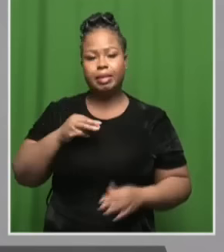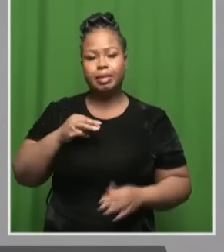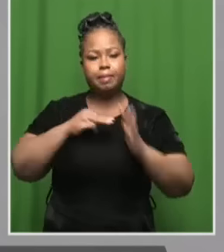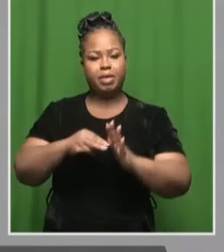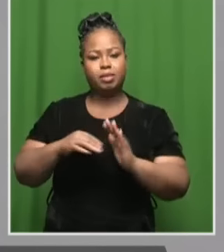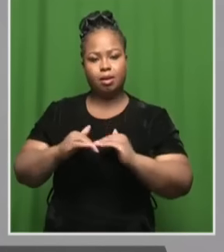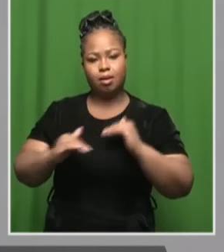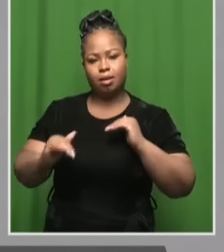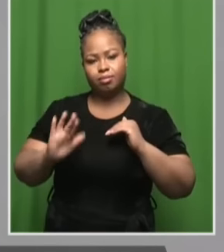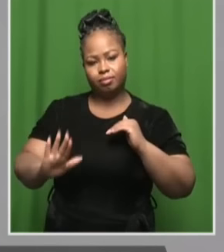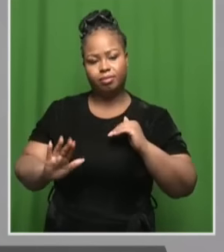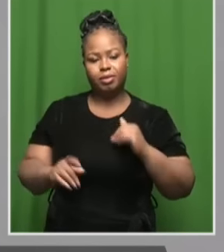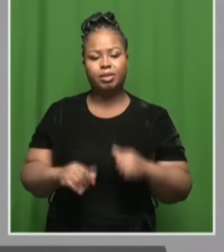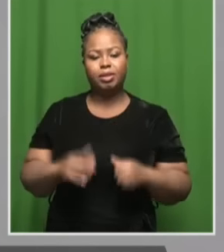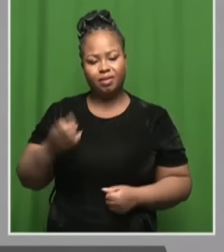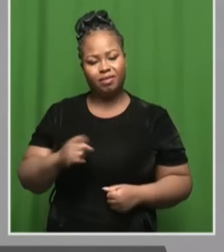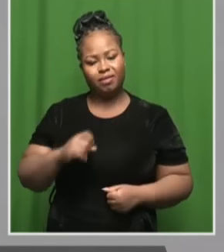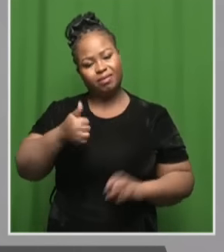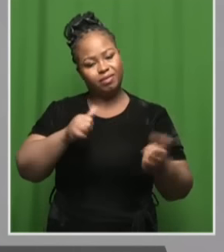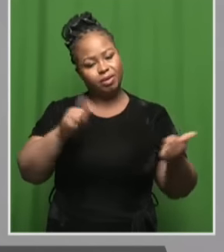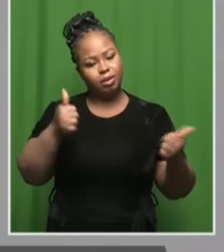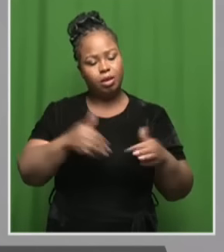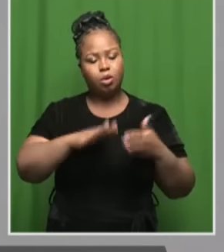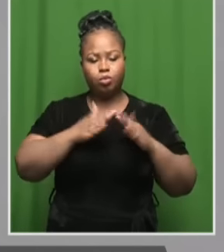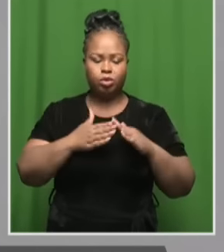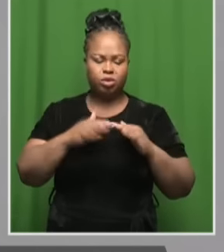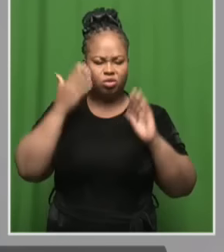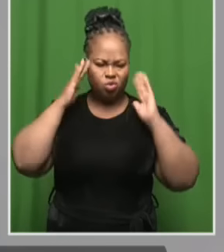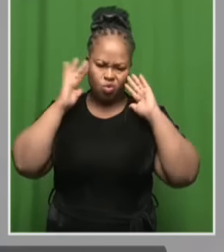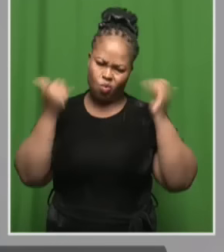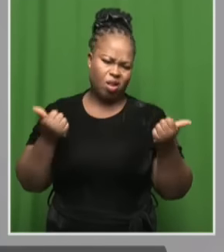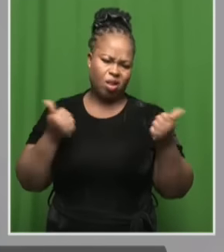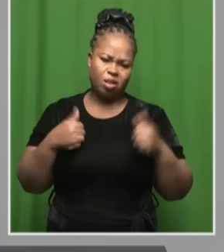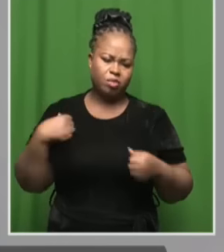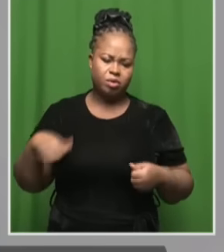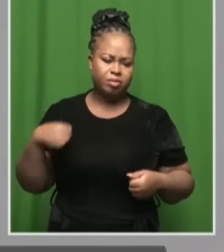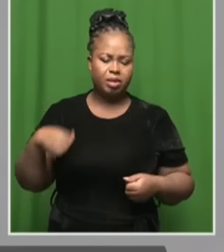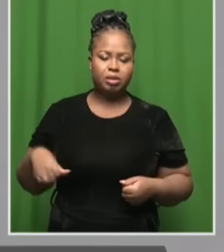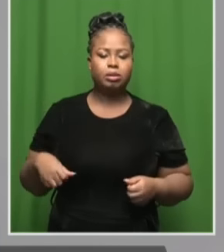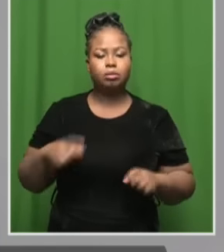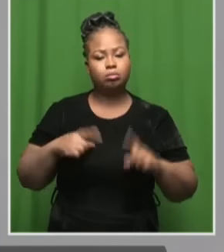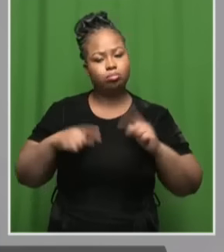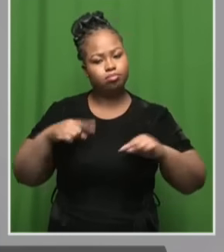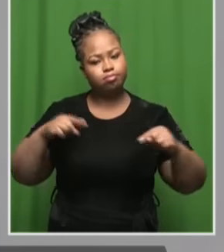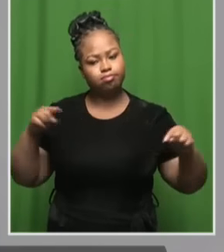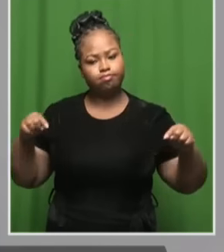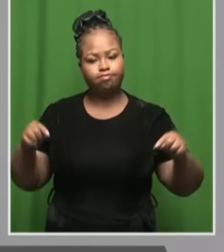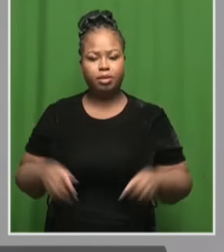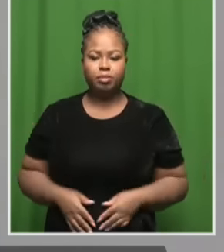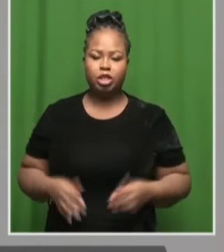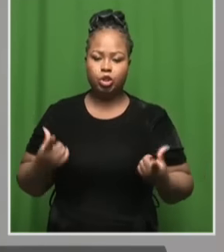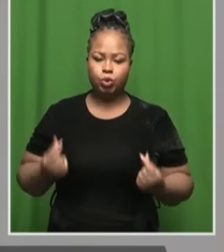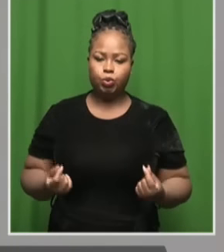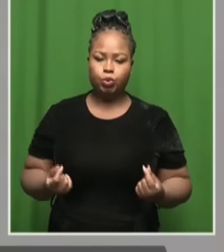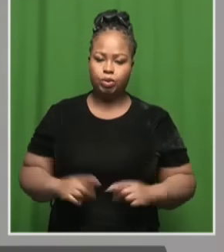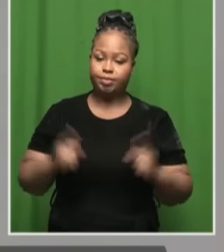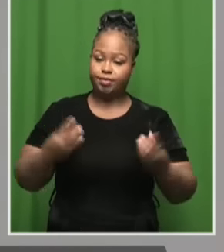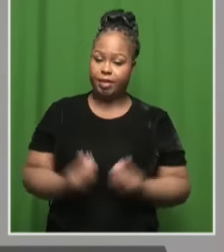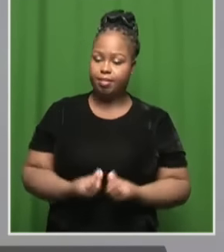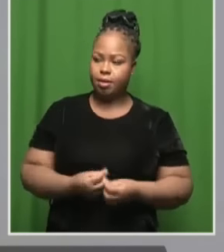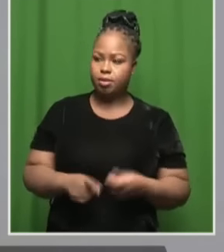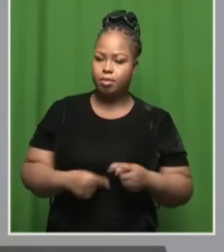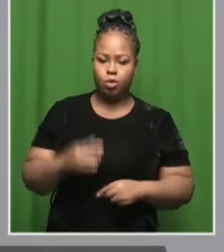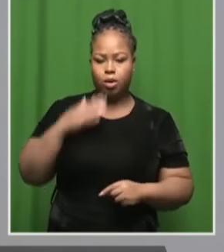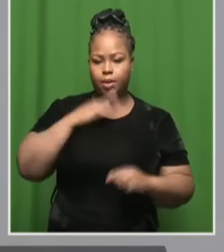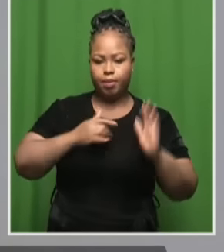level. Yes, there are those communities, they are quite well known. Different municipalities are basically taking different actions around disconnection of